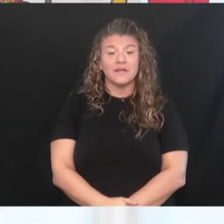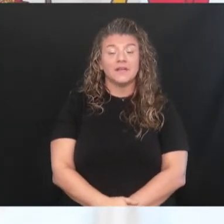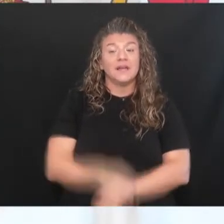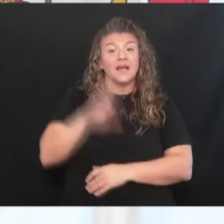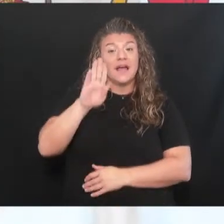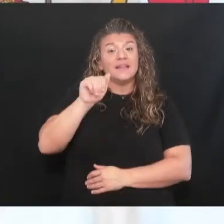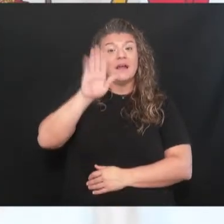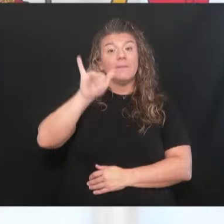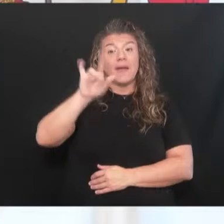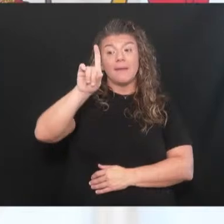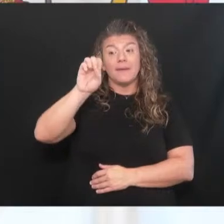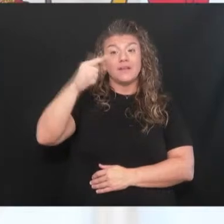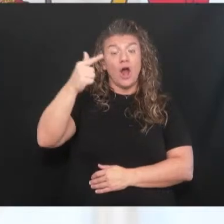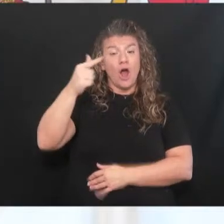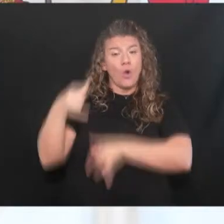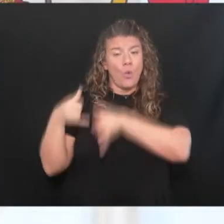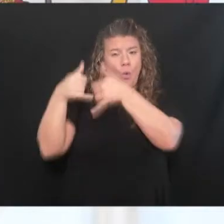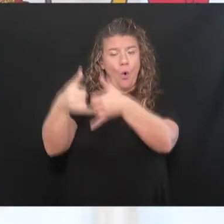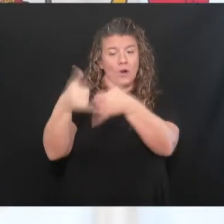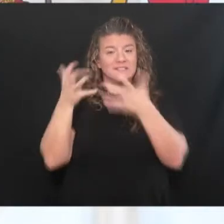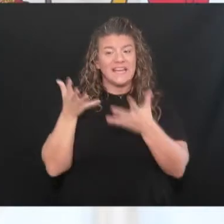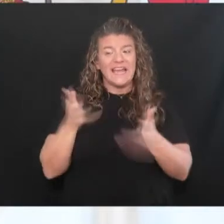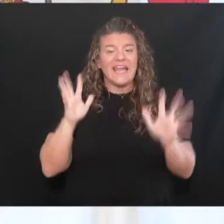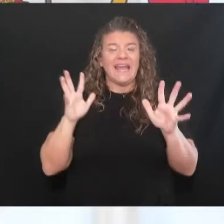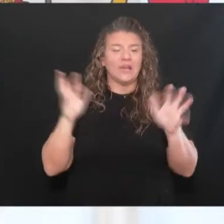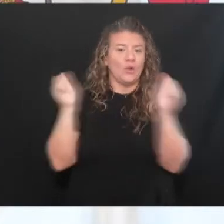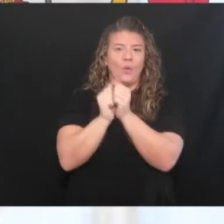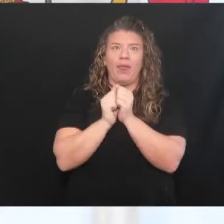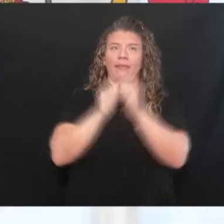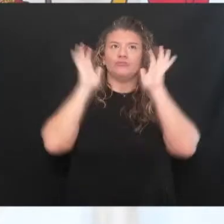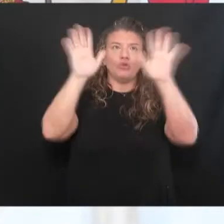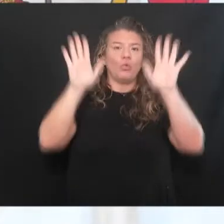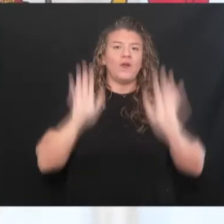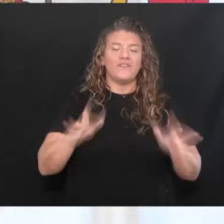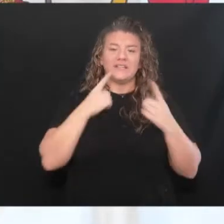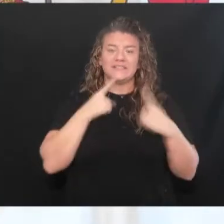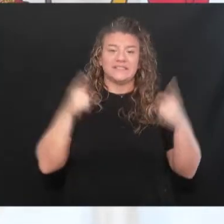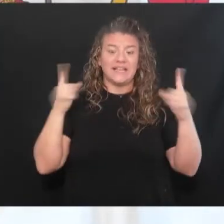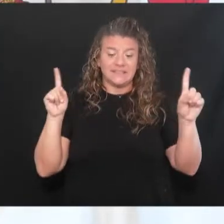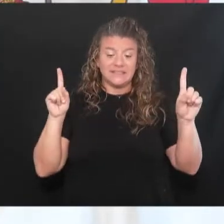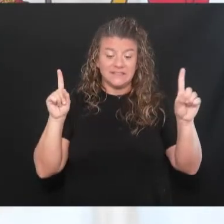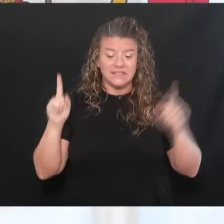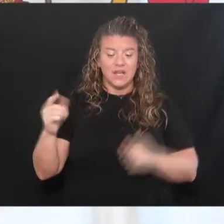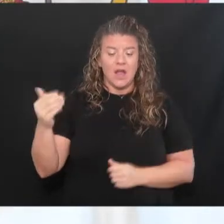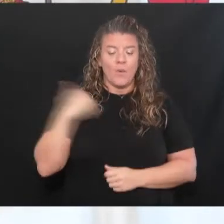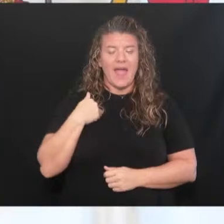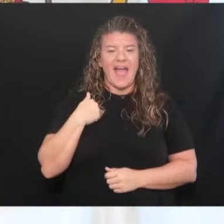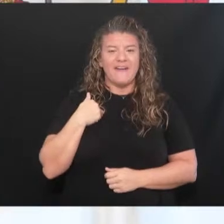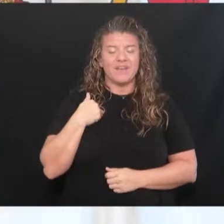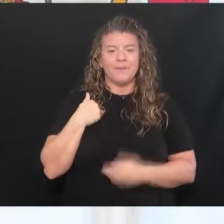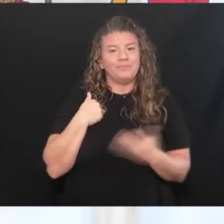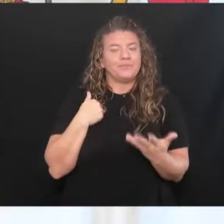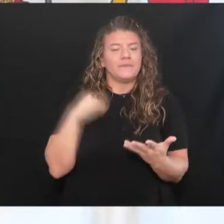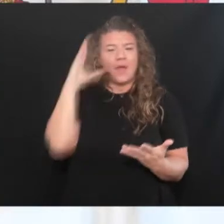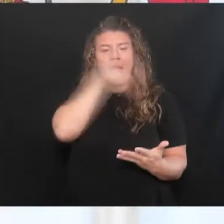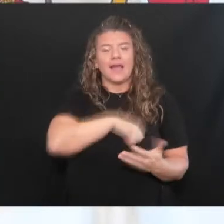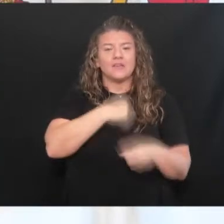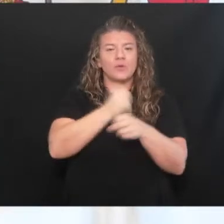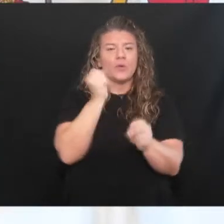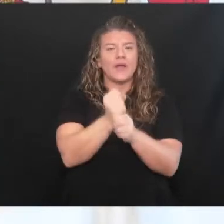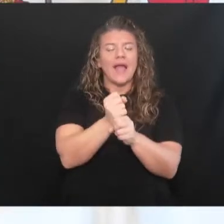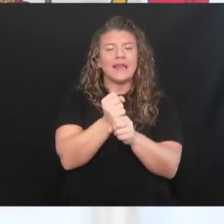dog sweepstakes ended with terrific success. We have we created a